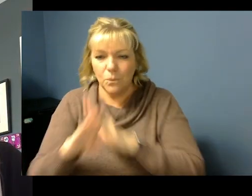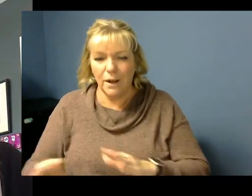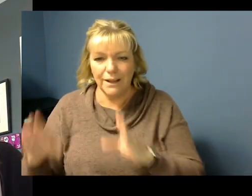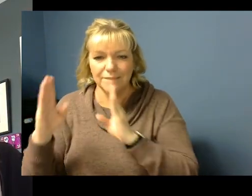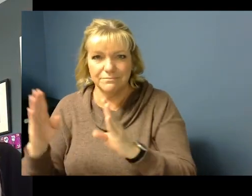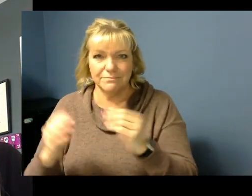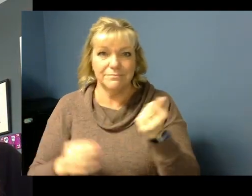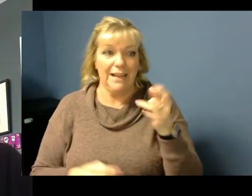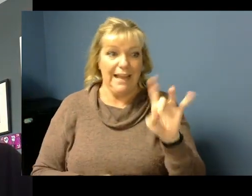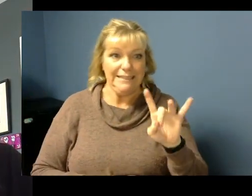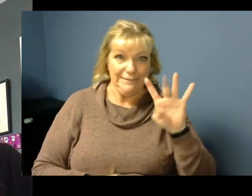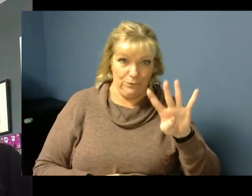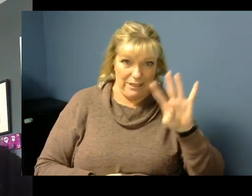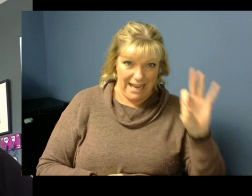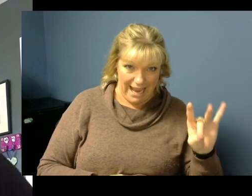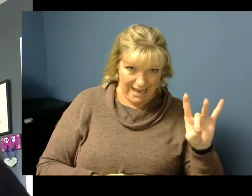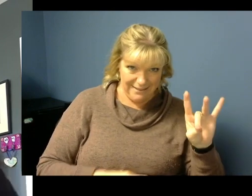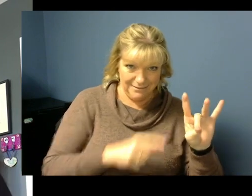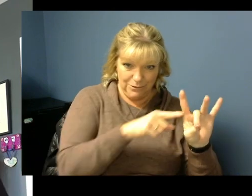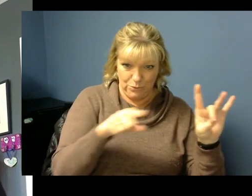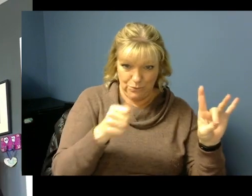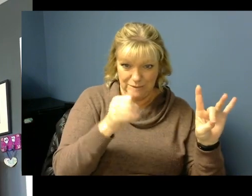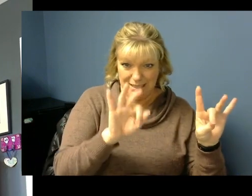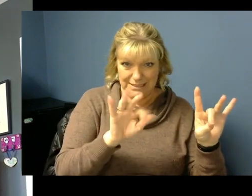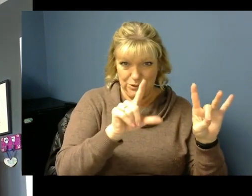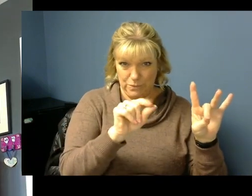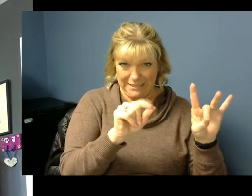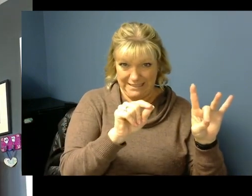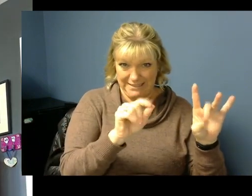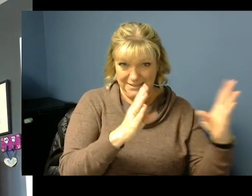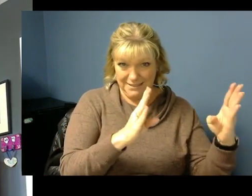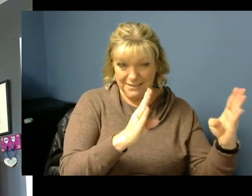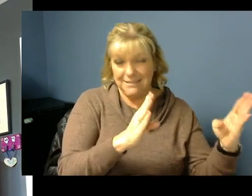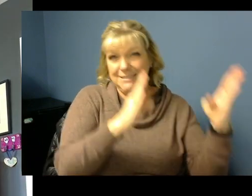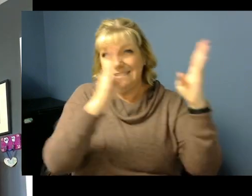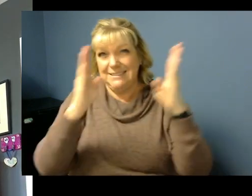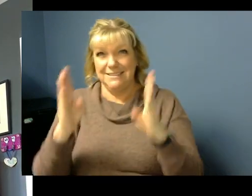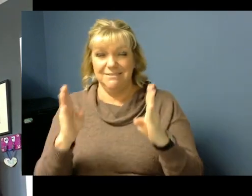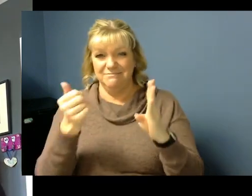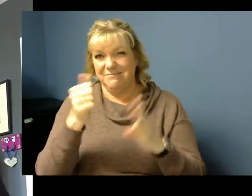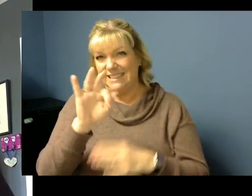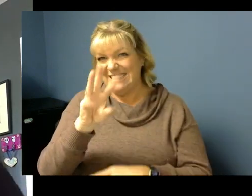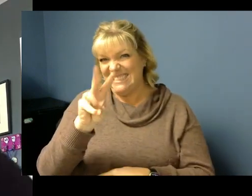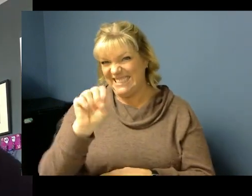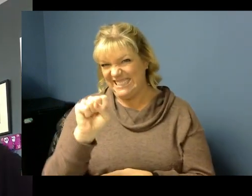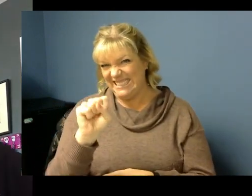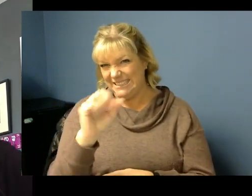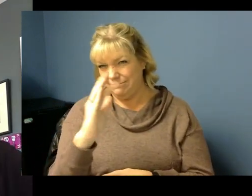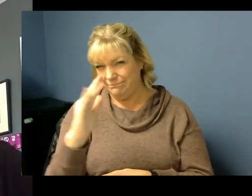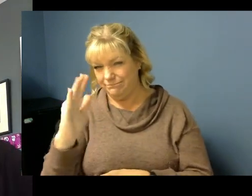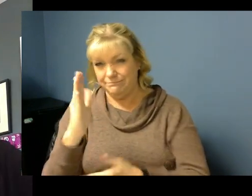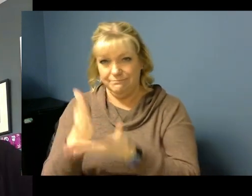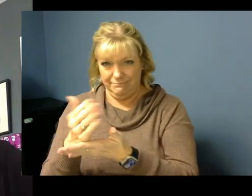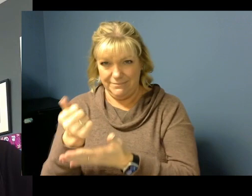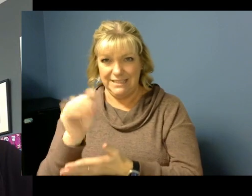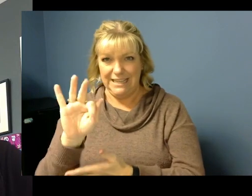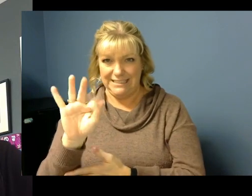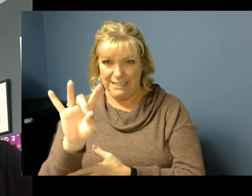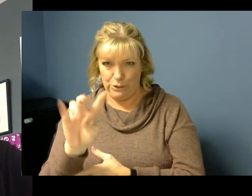1848 to 1920. Second wave, sometime in the 60s to 1982, and